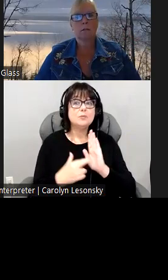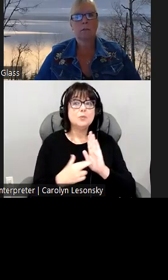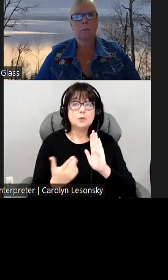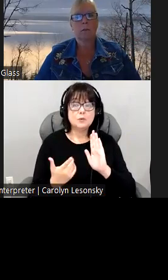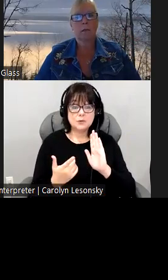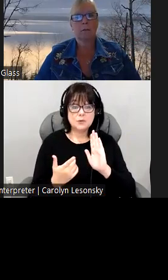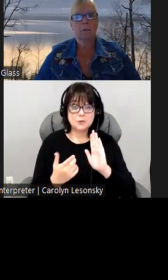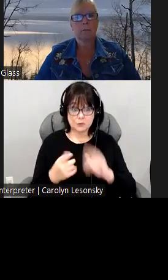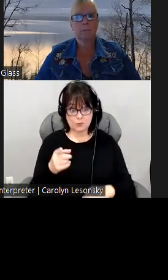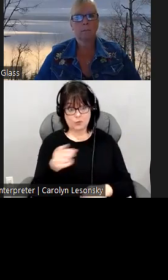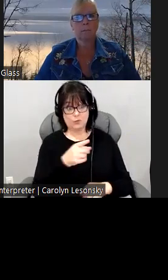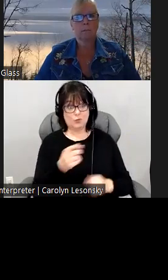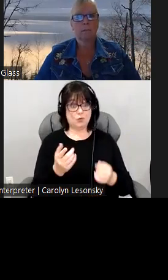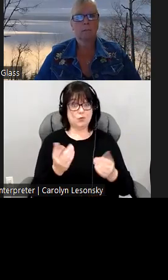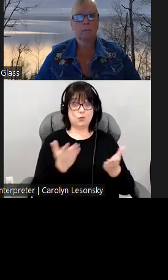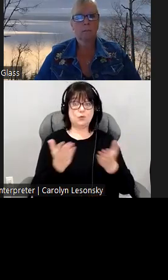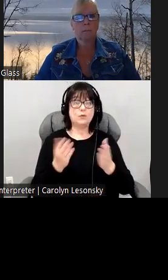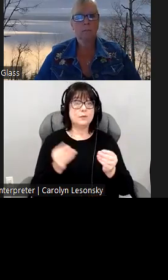as service providers.